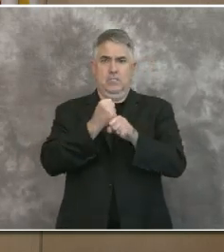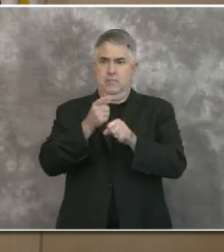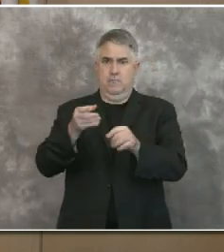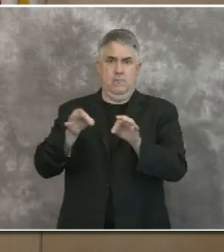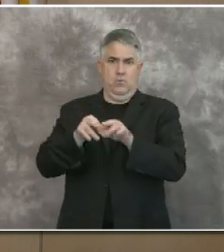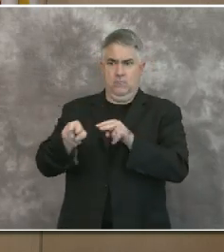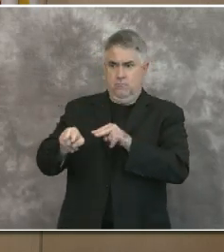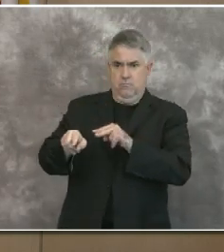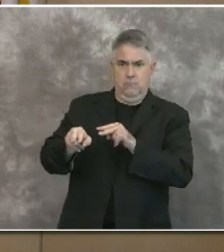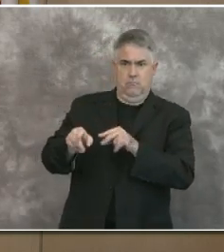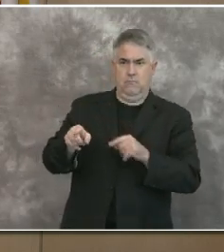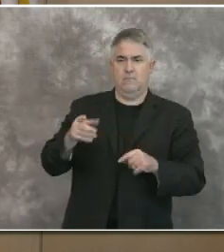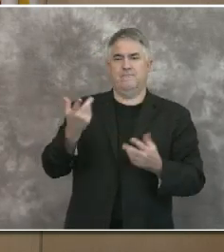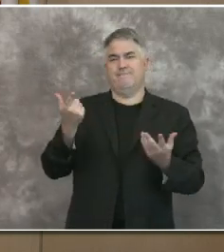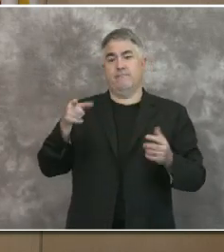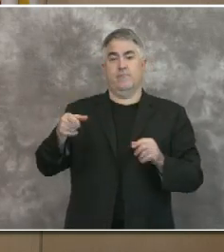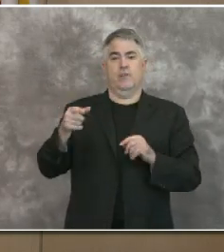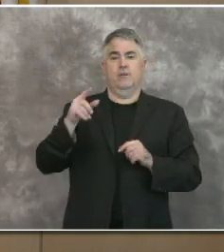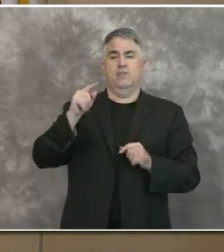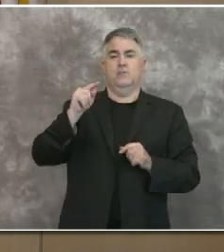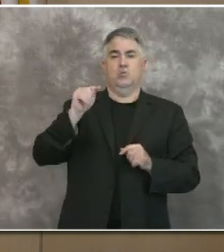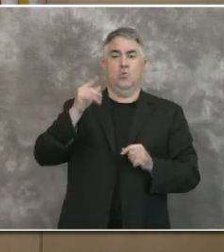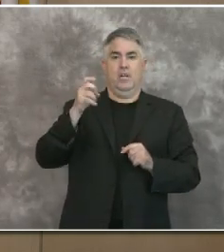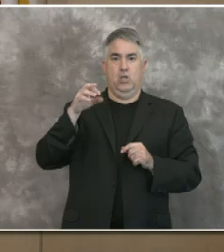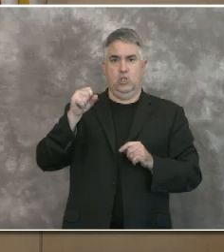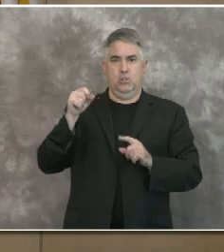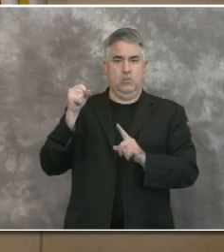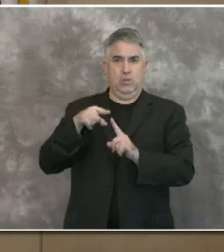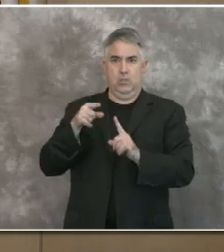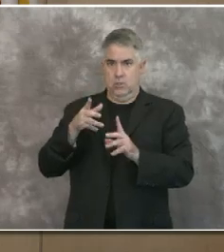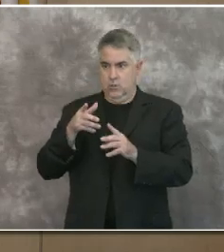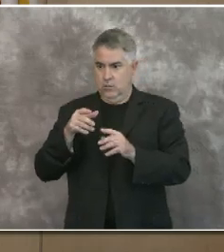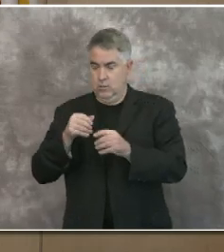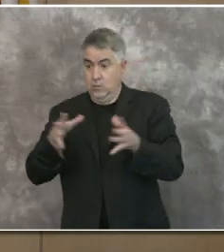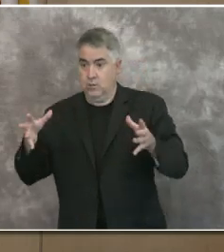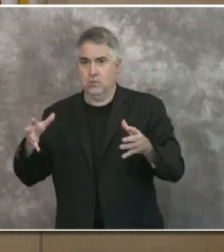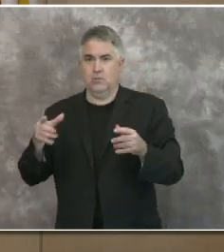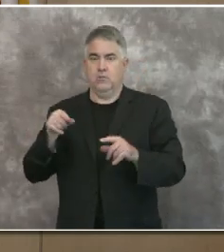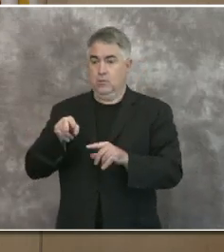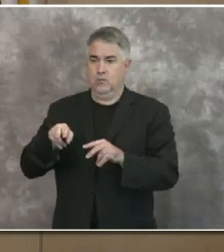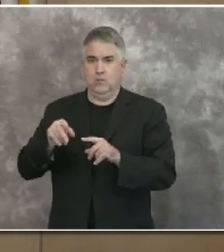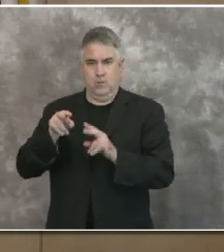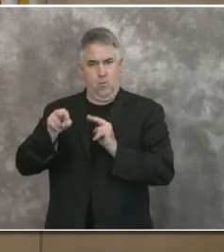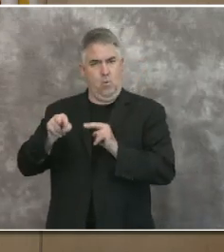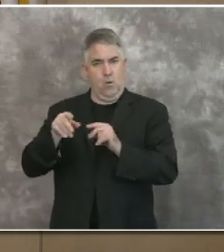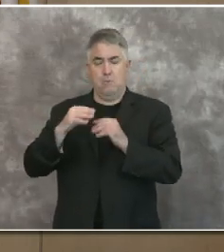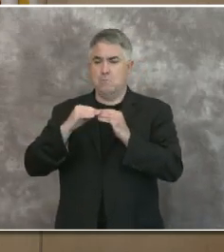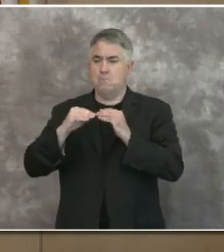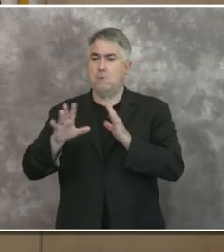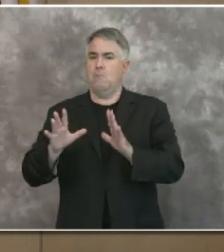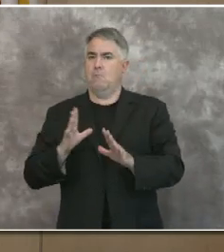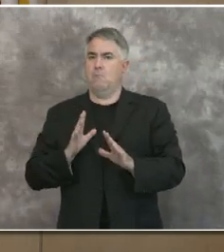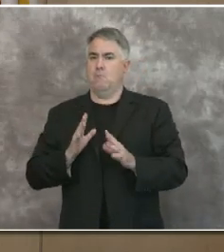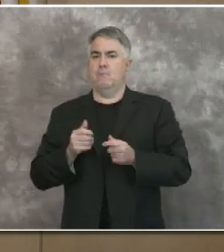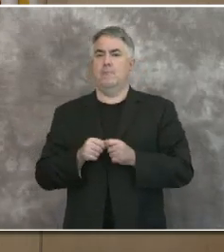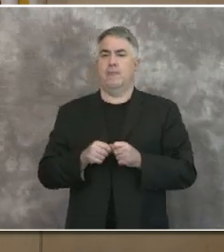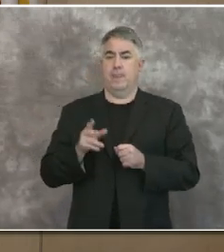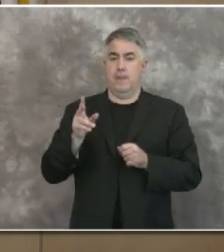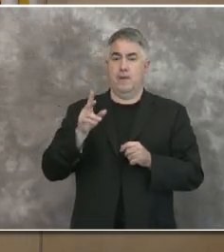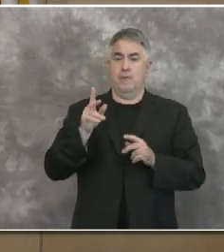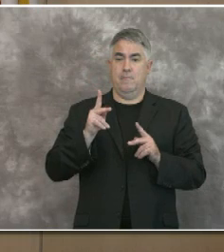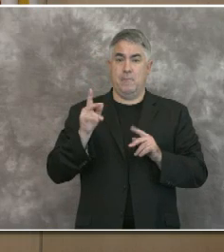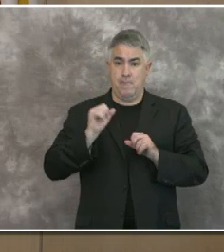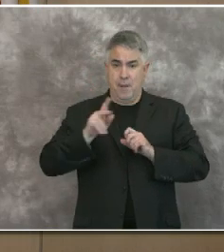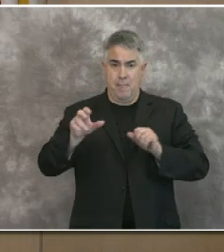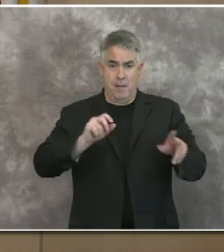triggers. So because we are allowing people to go back and resume some semblance of